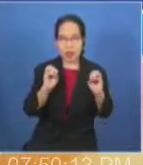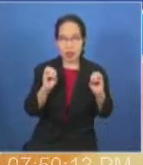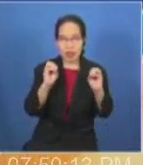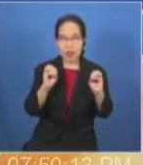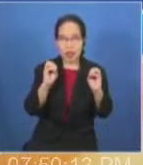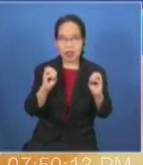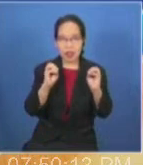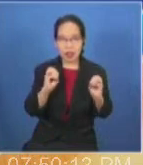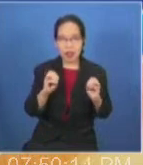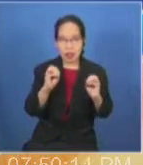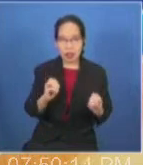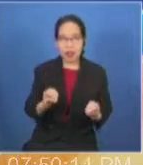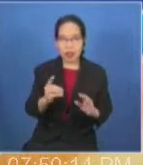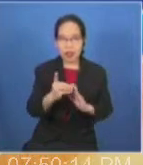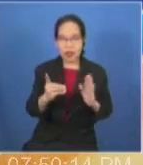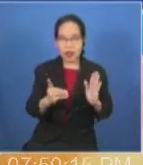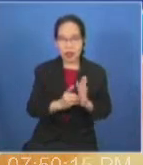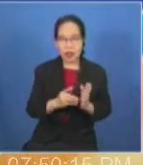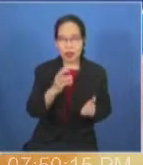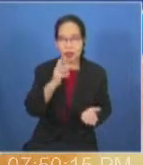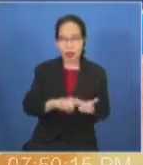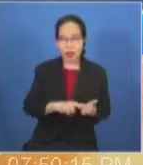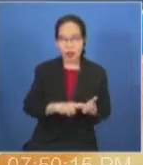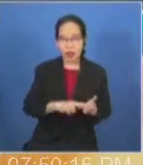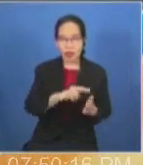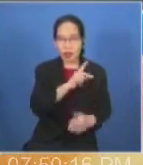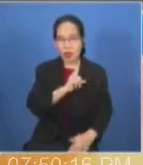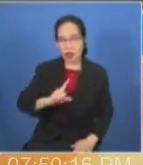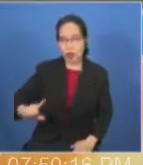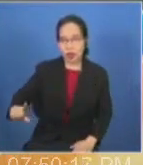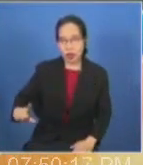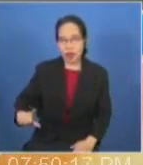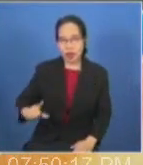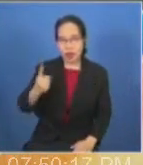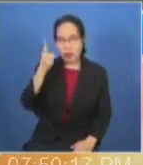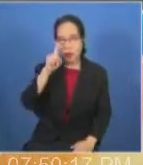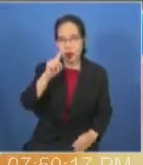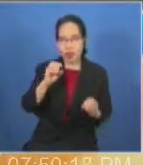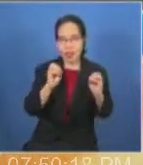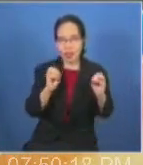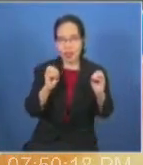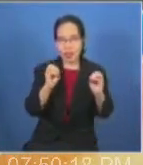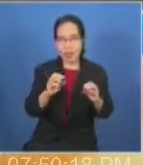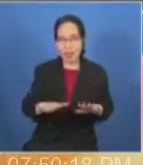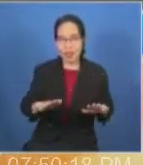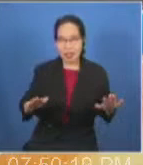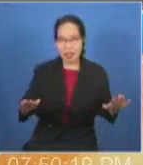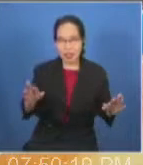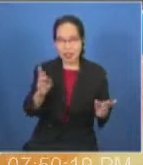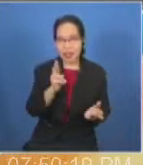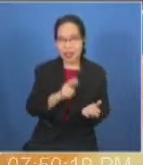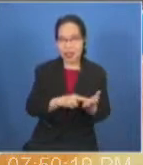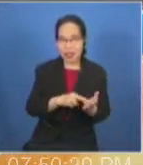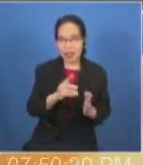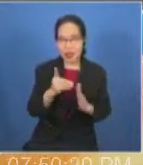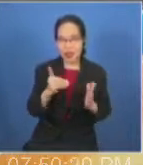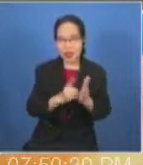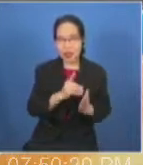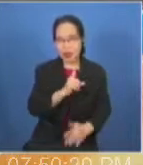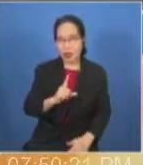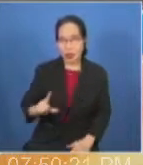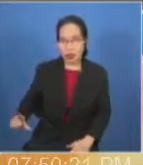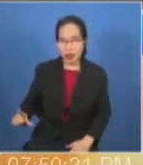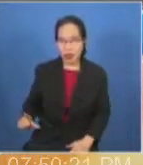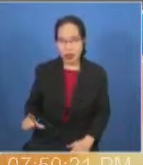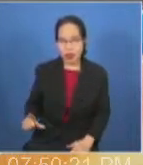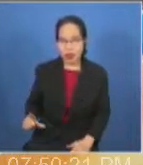Children are being taught the nurture and admonition of the Lord. For you to teach your child the nurture